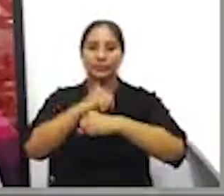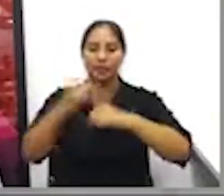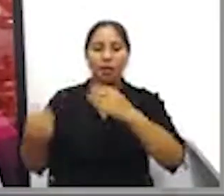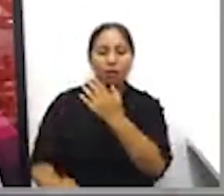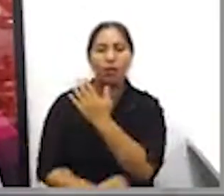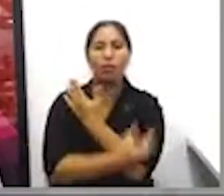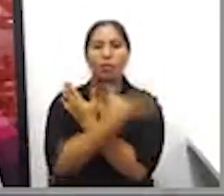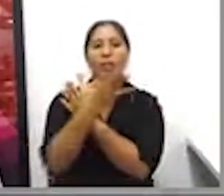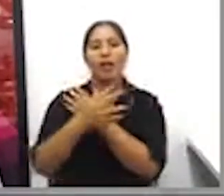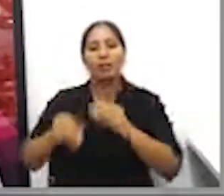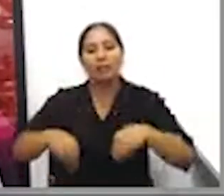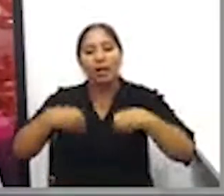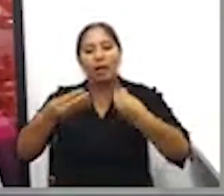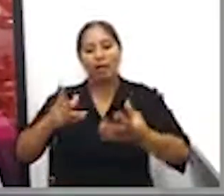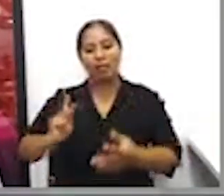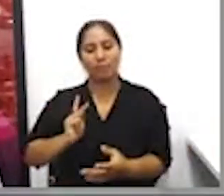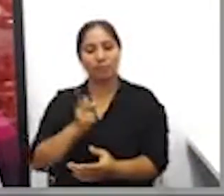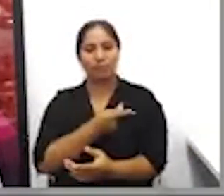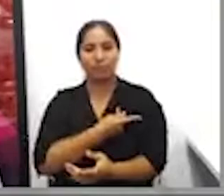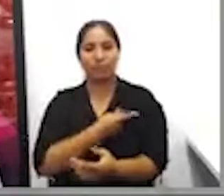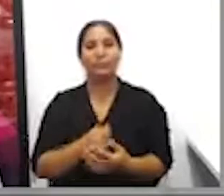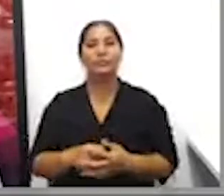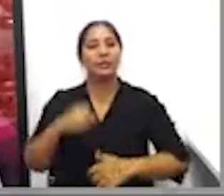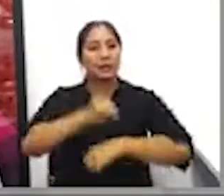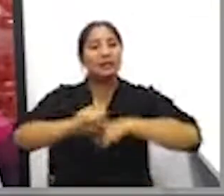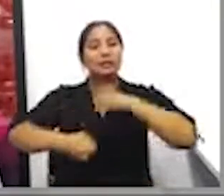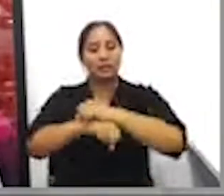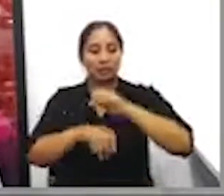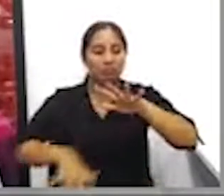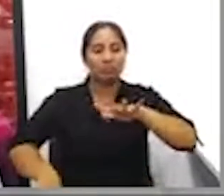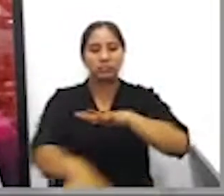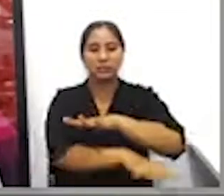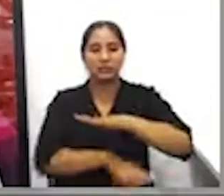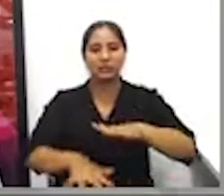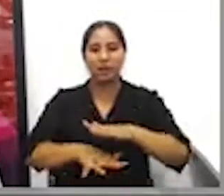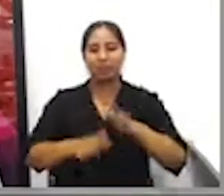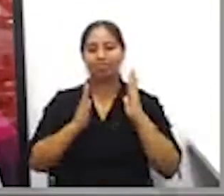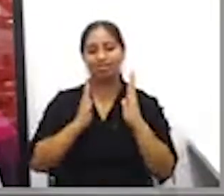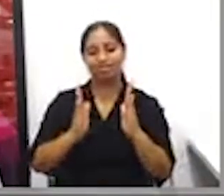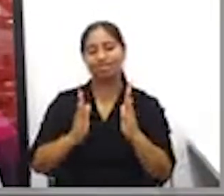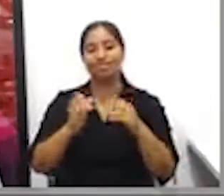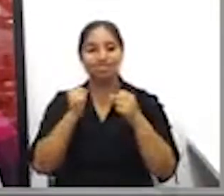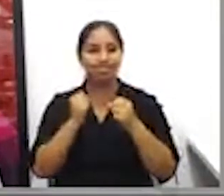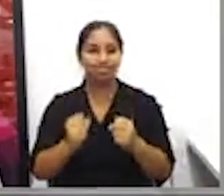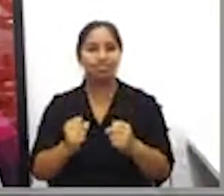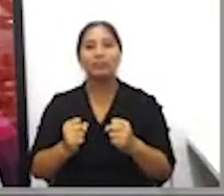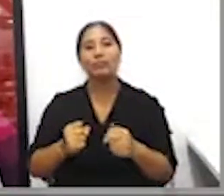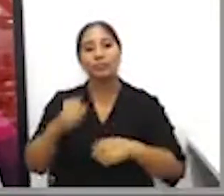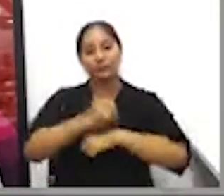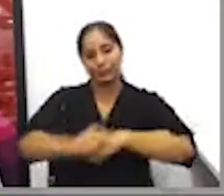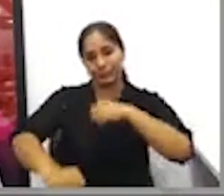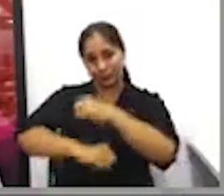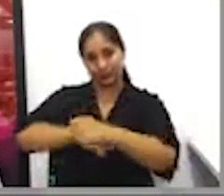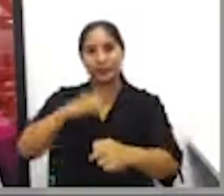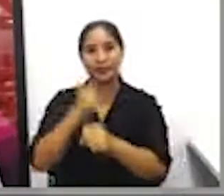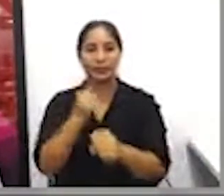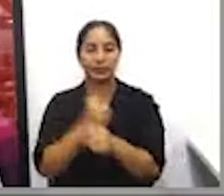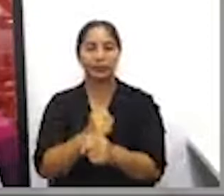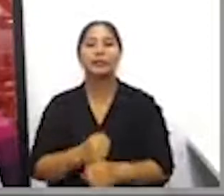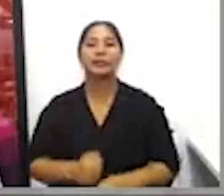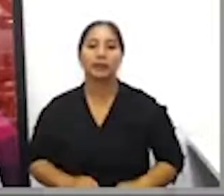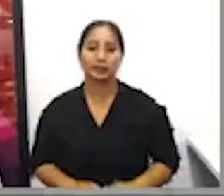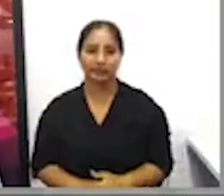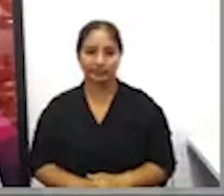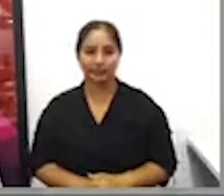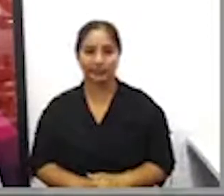jobs and to use your talent and the opportunities that you're getting, whether it's visiting the United States or visiting another ASEAN